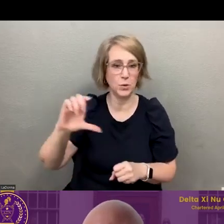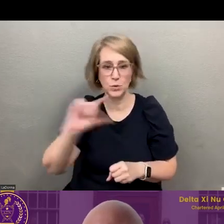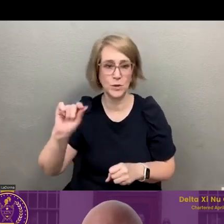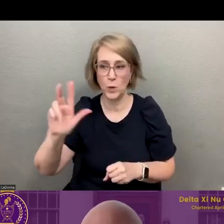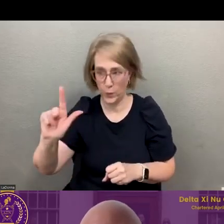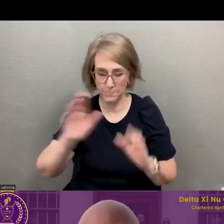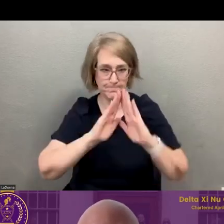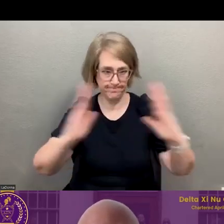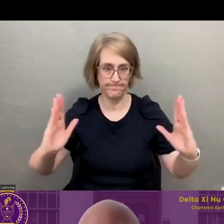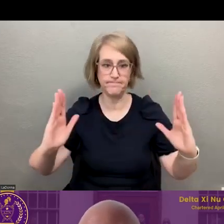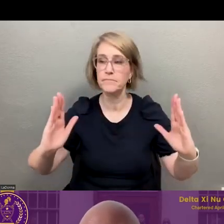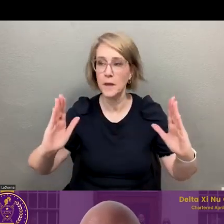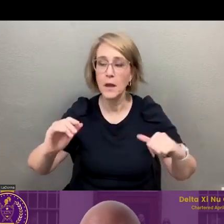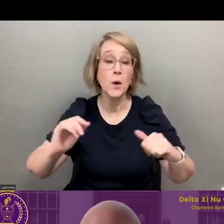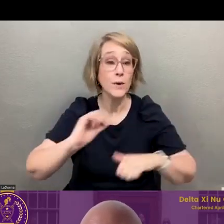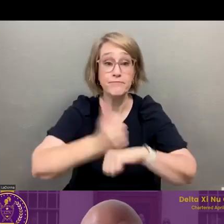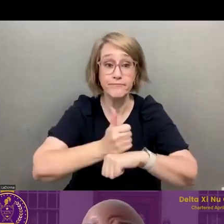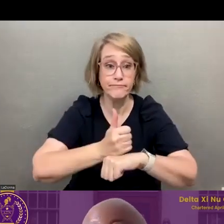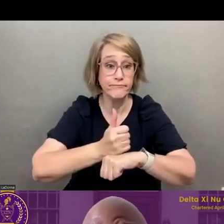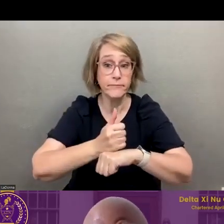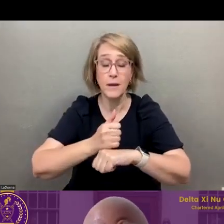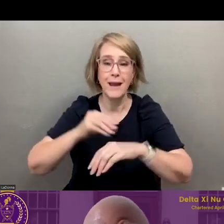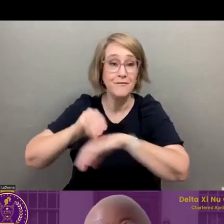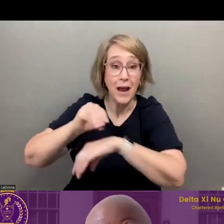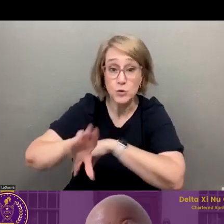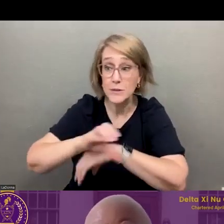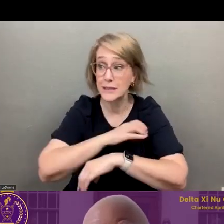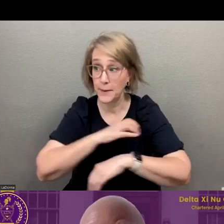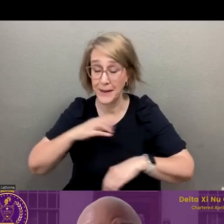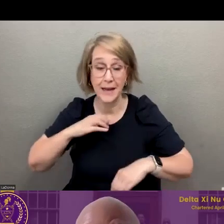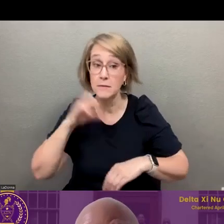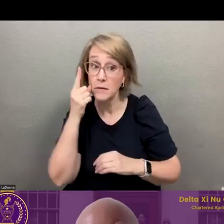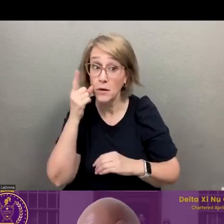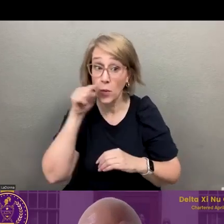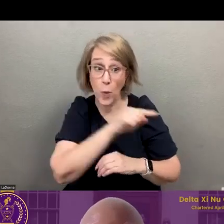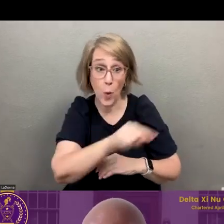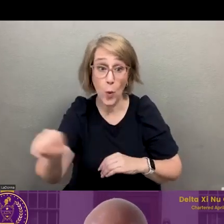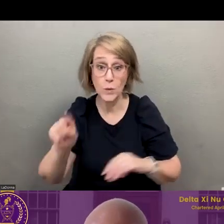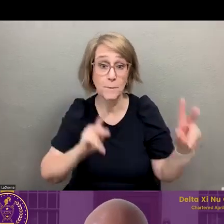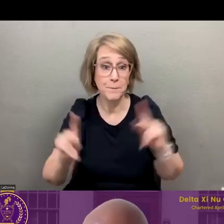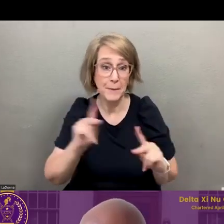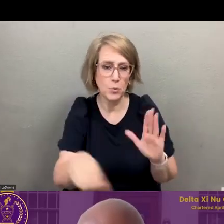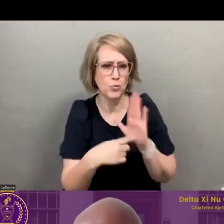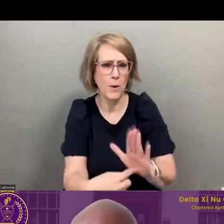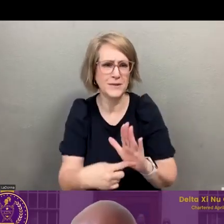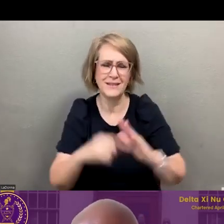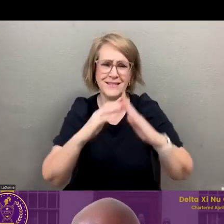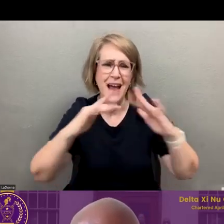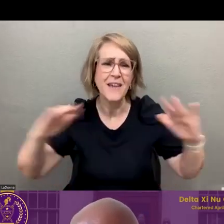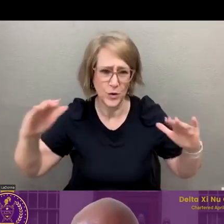that we informed and developed an advisory committee that represented a diverse group of experts from the Black and African American